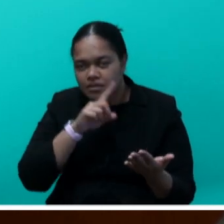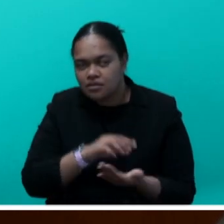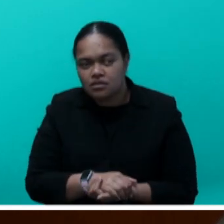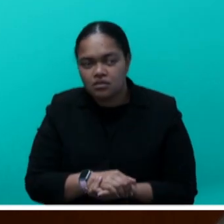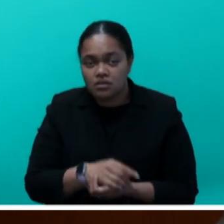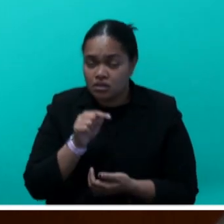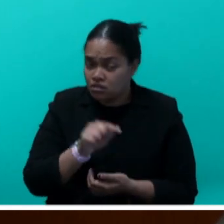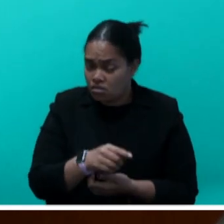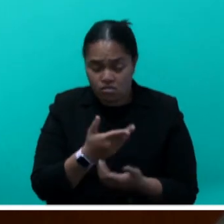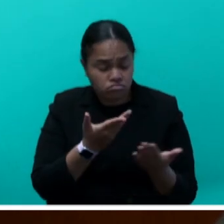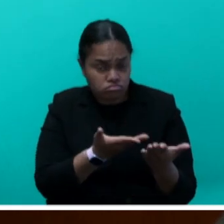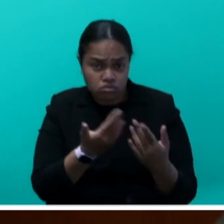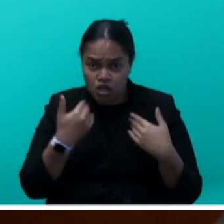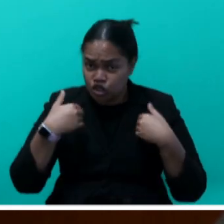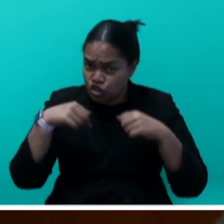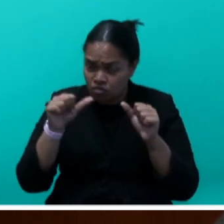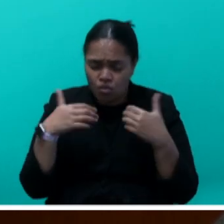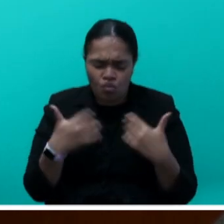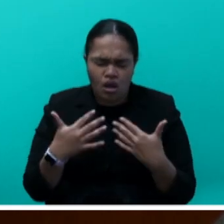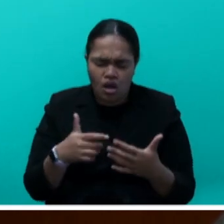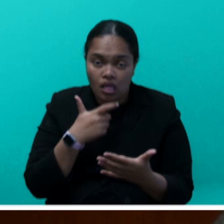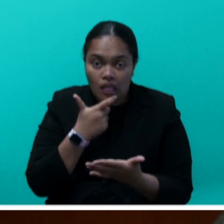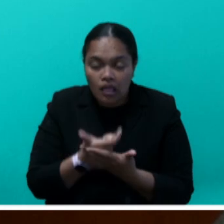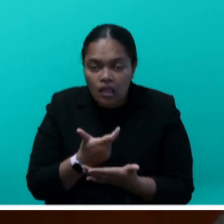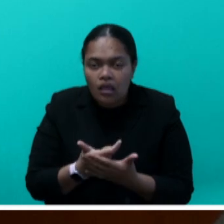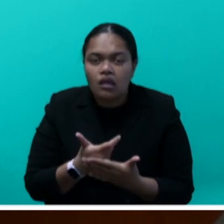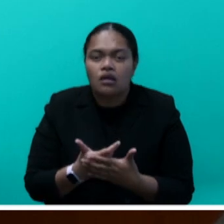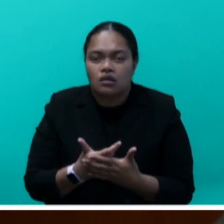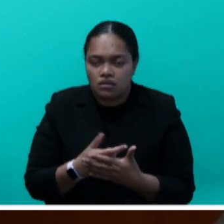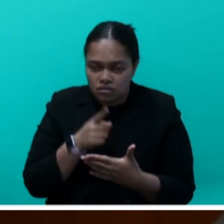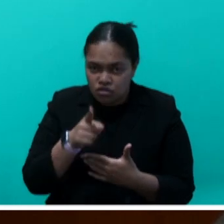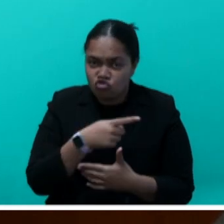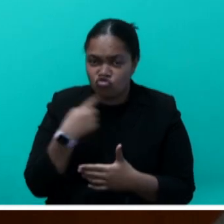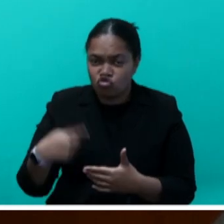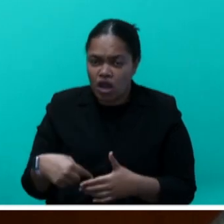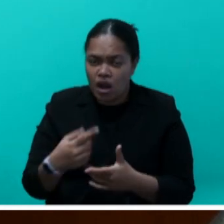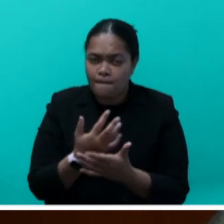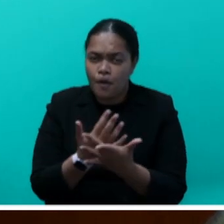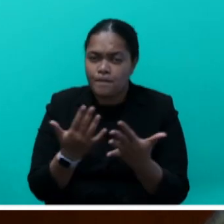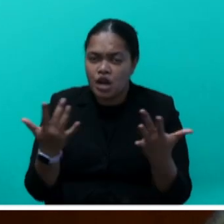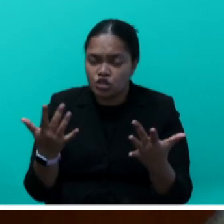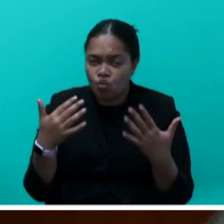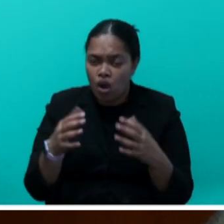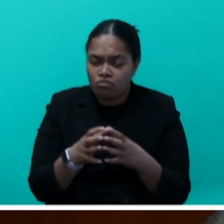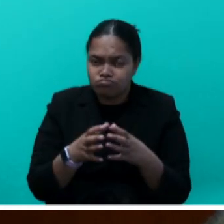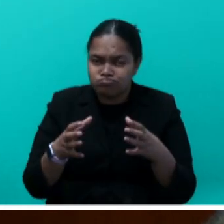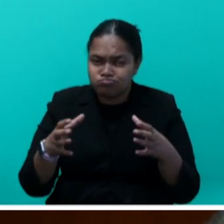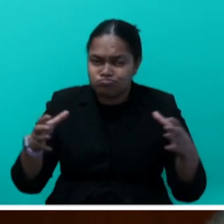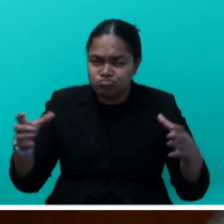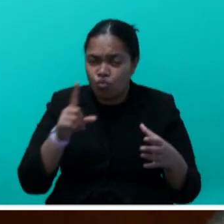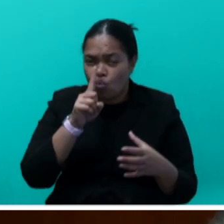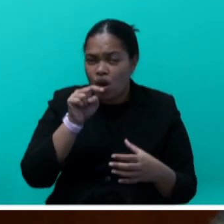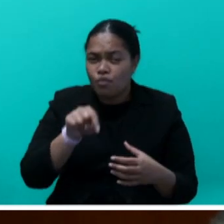This achievement is even more impressive given China's population, which has grown from approximately